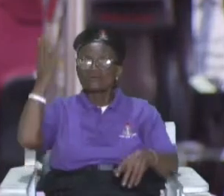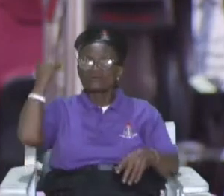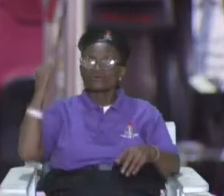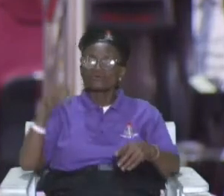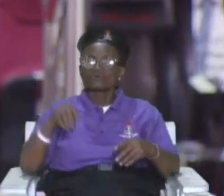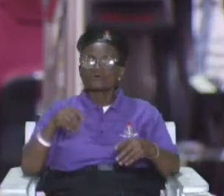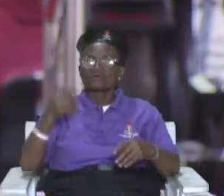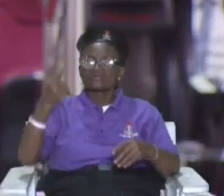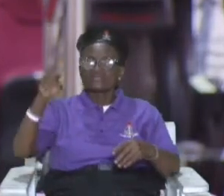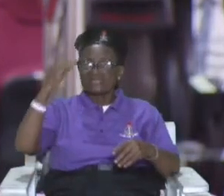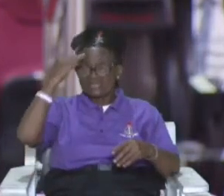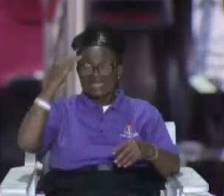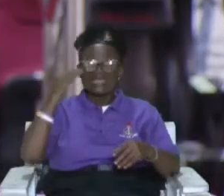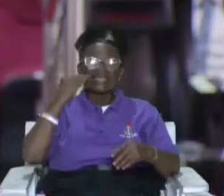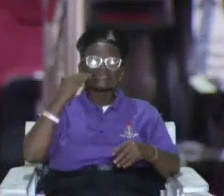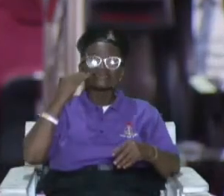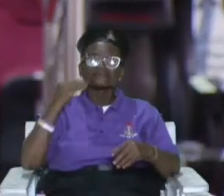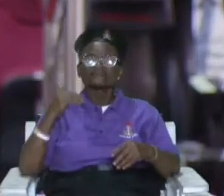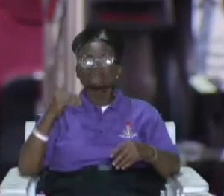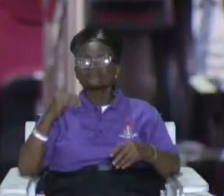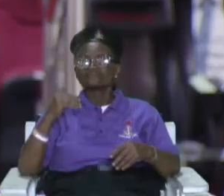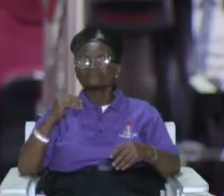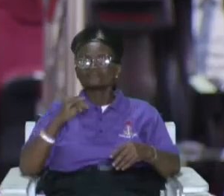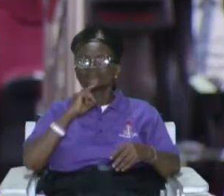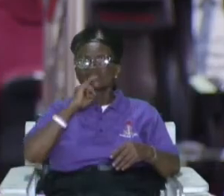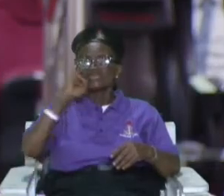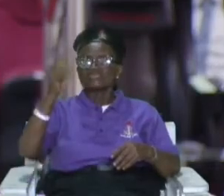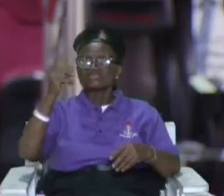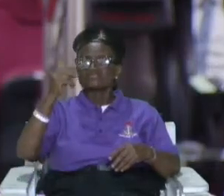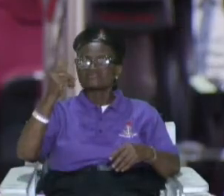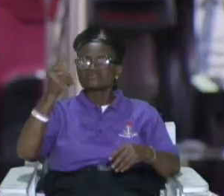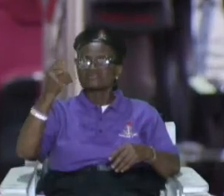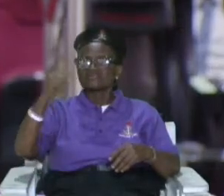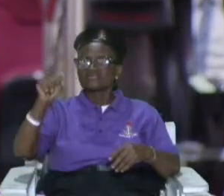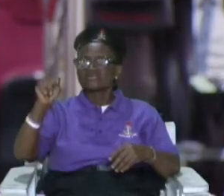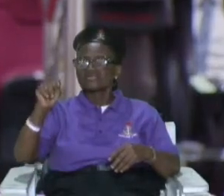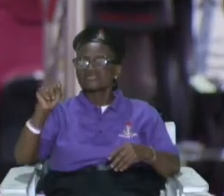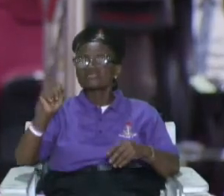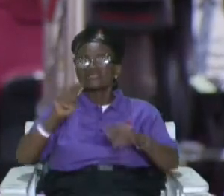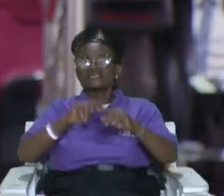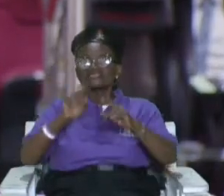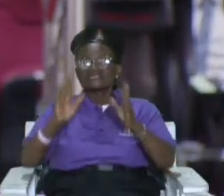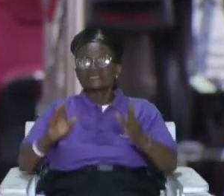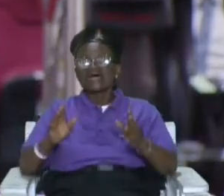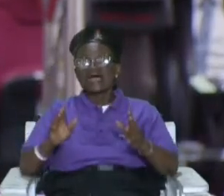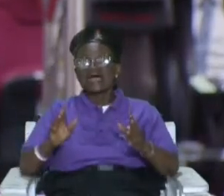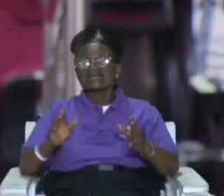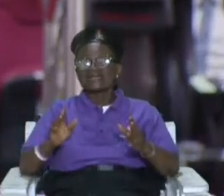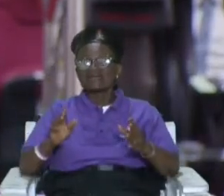the head is the citadel for anointing.